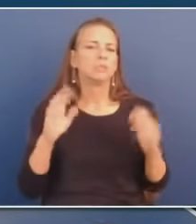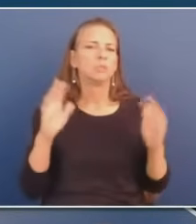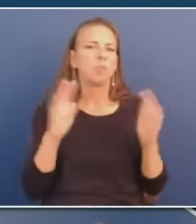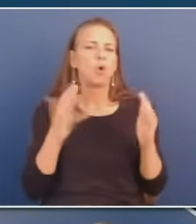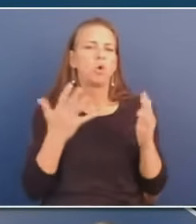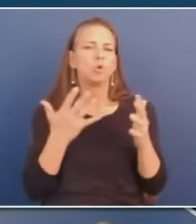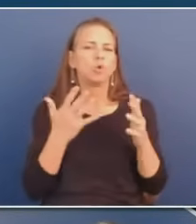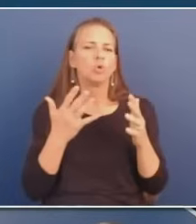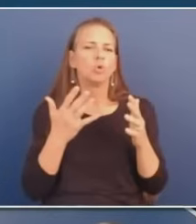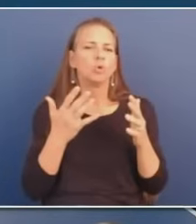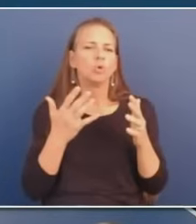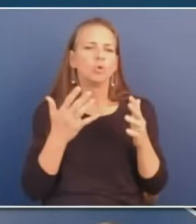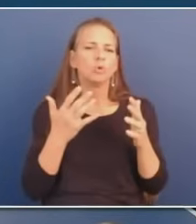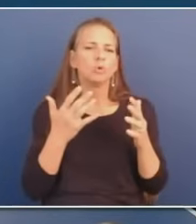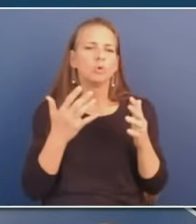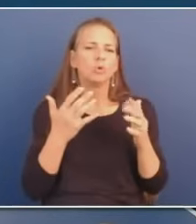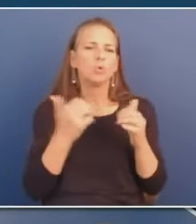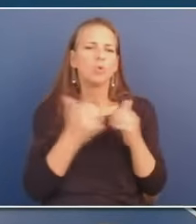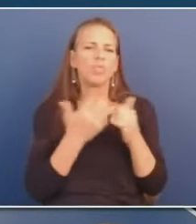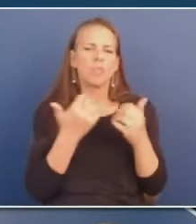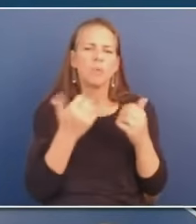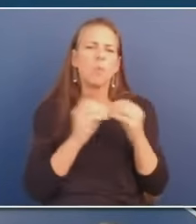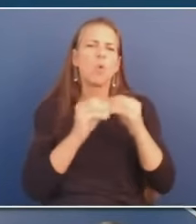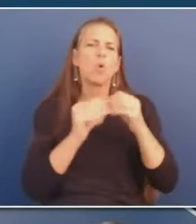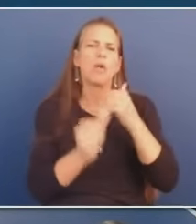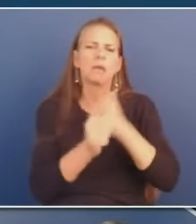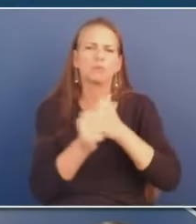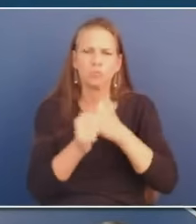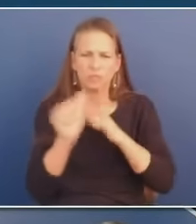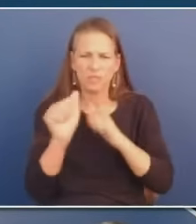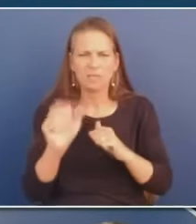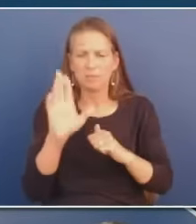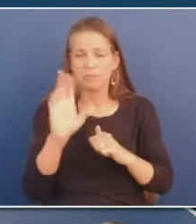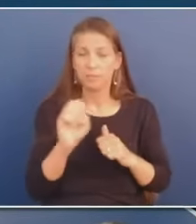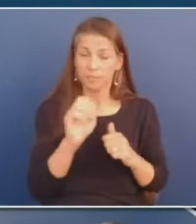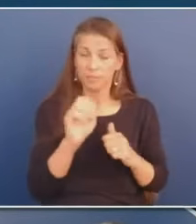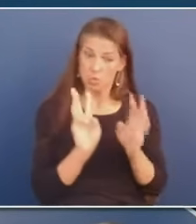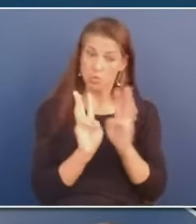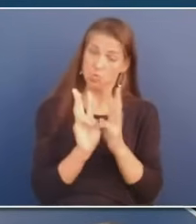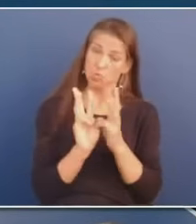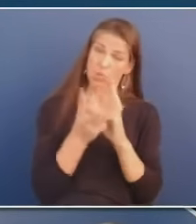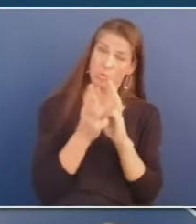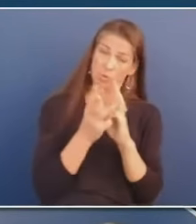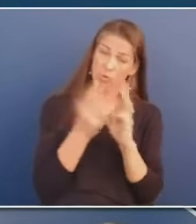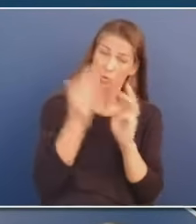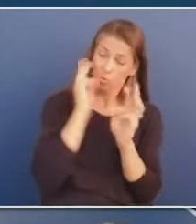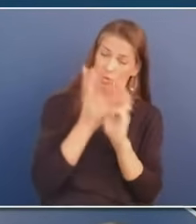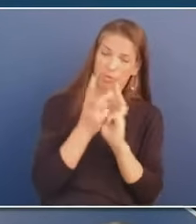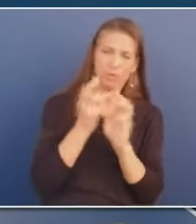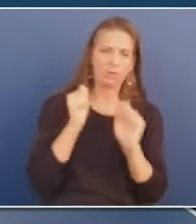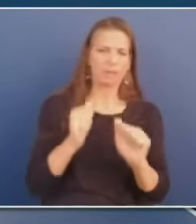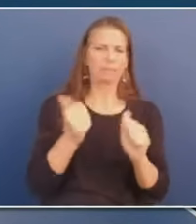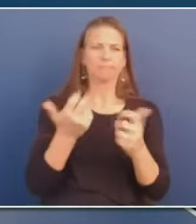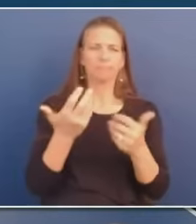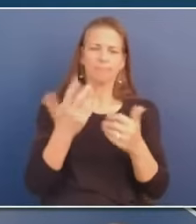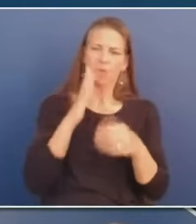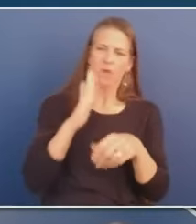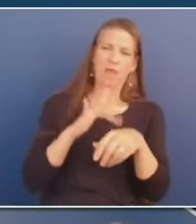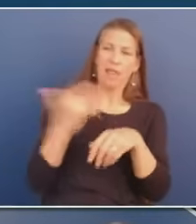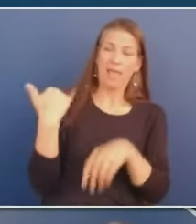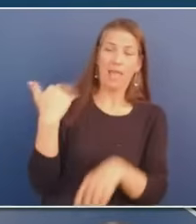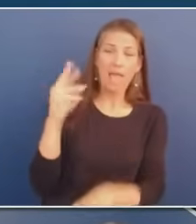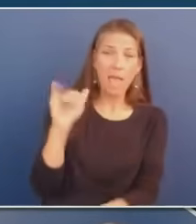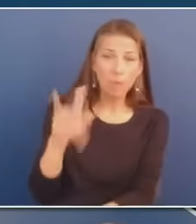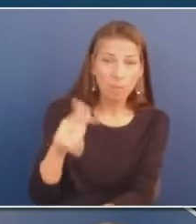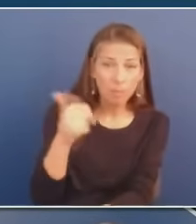all severe hazards still possible. Remember, in that weather system in early April, we didn't lose an individual